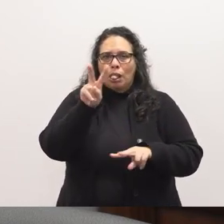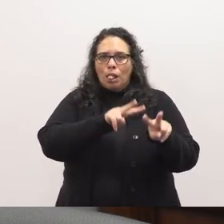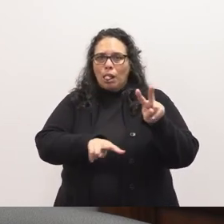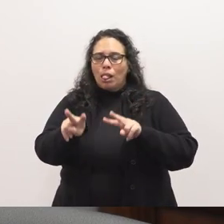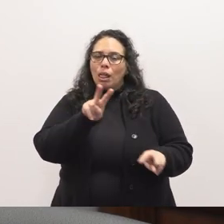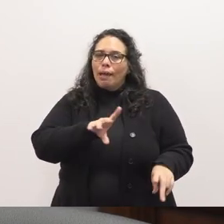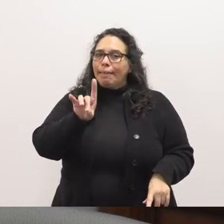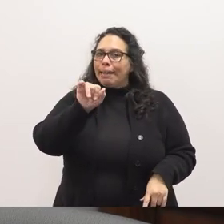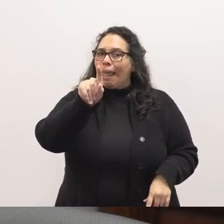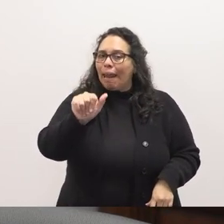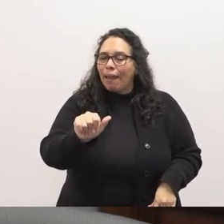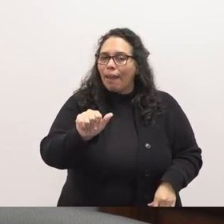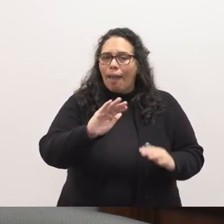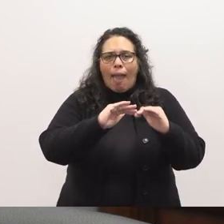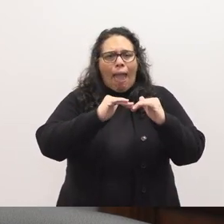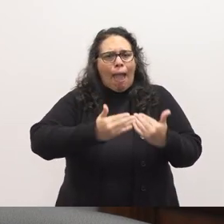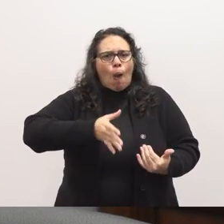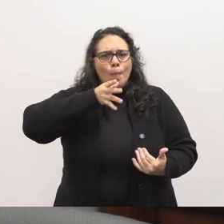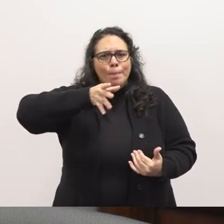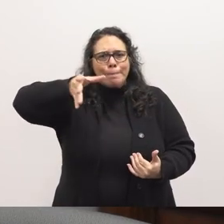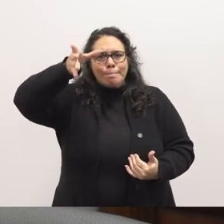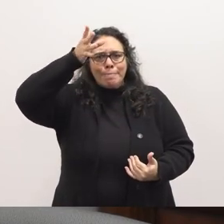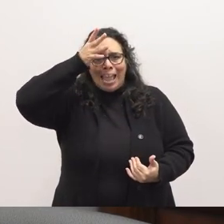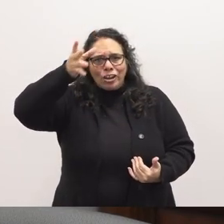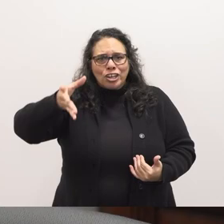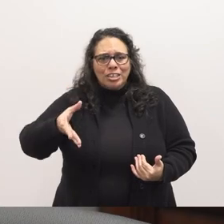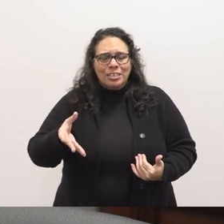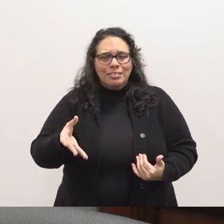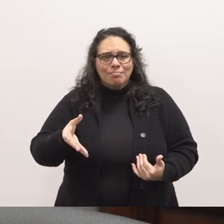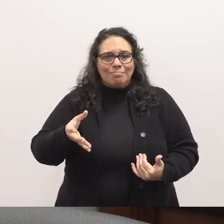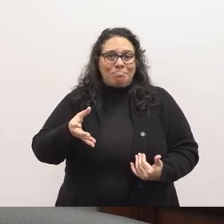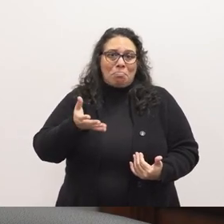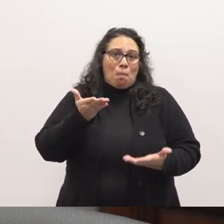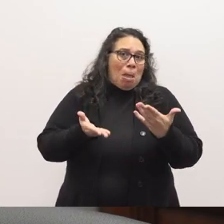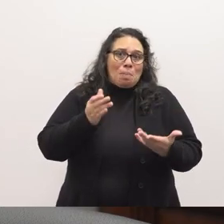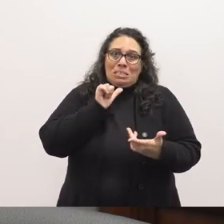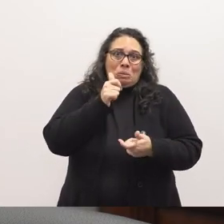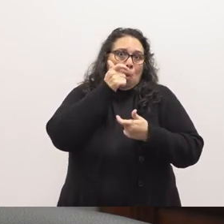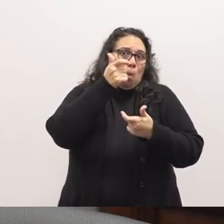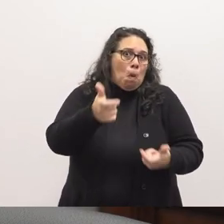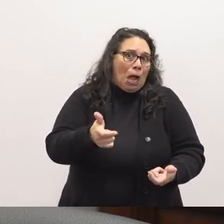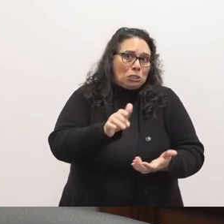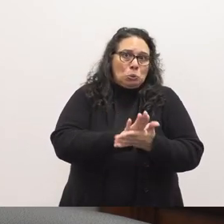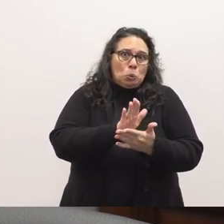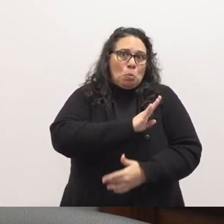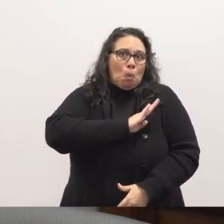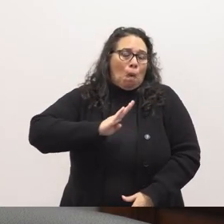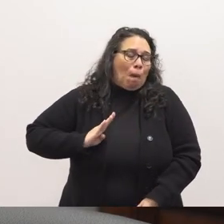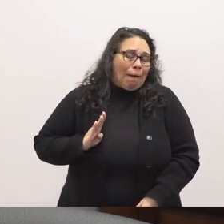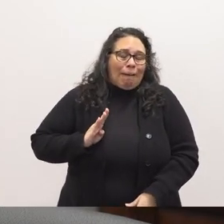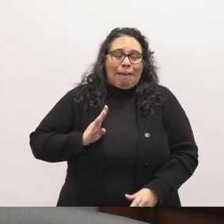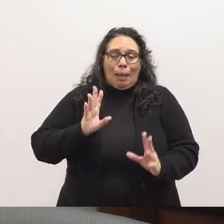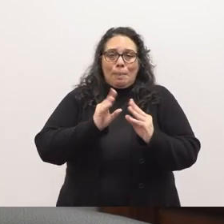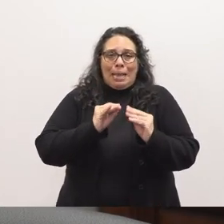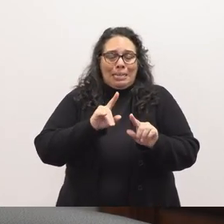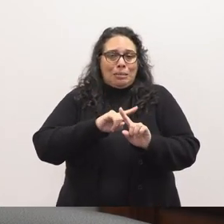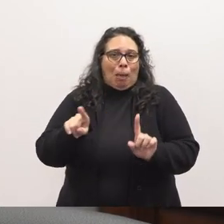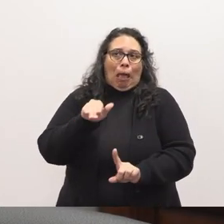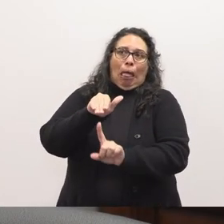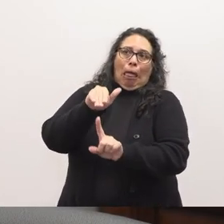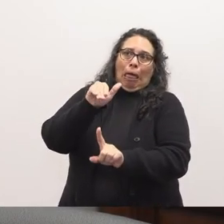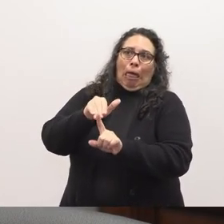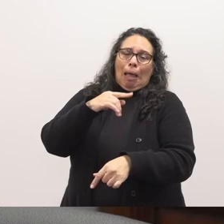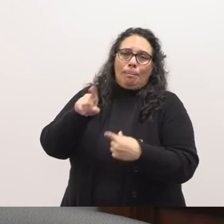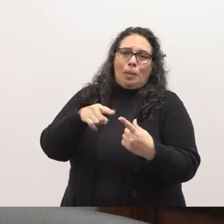and how a parent that isn't catching our school board meetings, but is getting notifications about assessments,